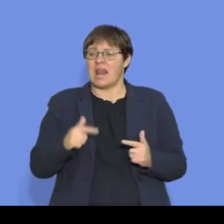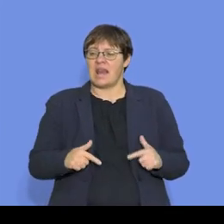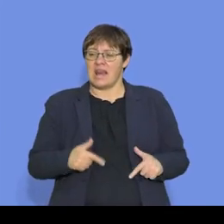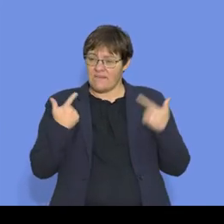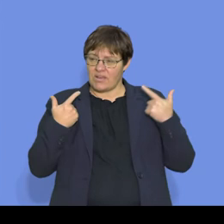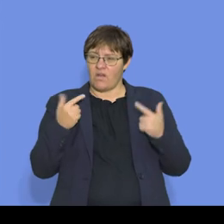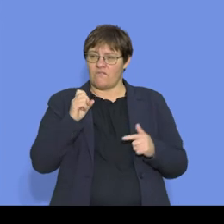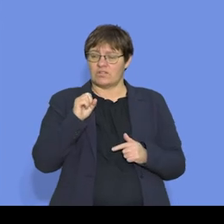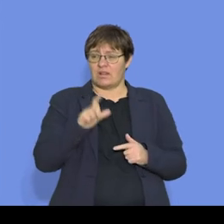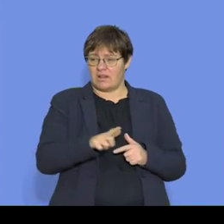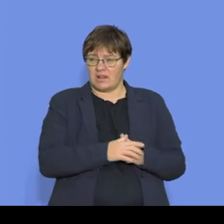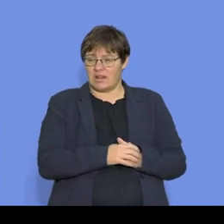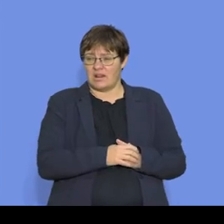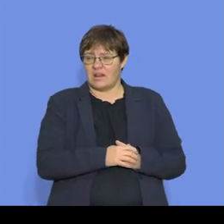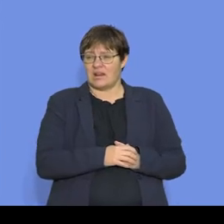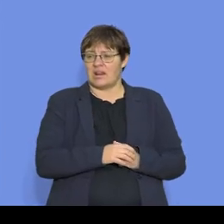a living fossil